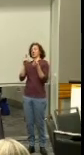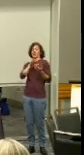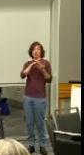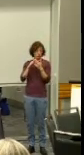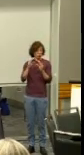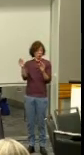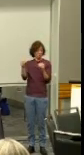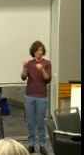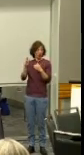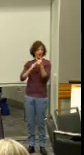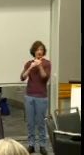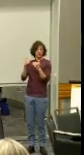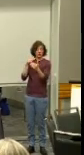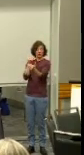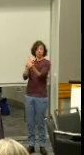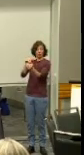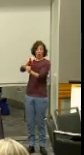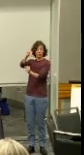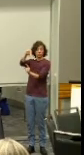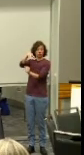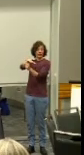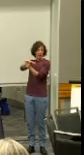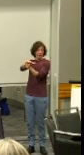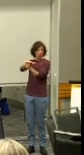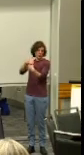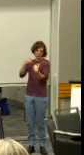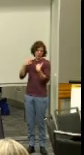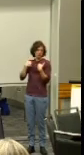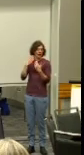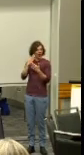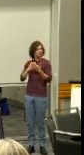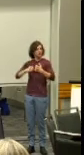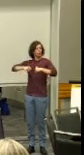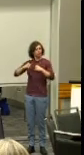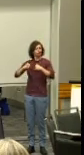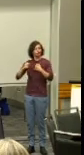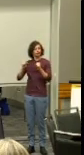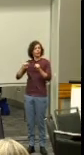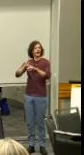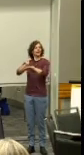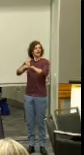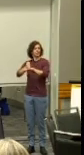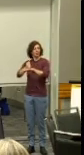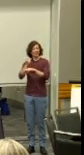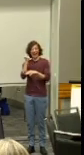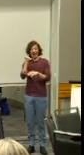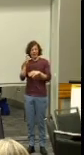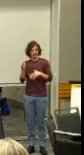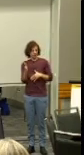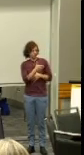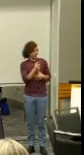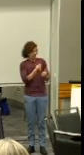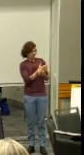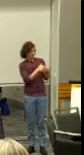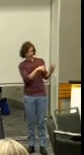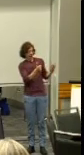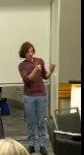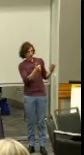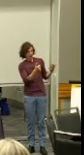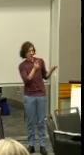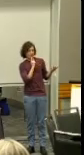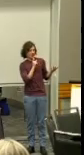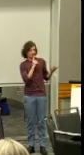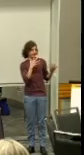buildings, because that's really the only area that we've got a decent chunk of space to do that. But the rest of the site is pretty much taken up by